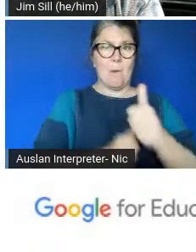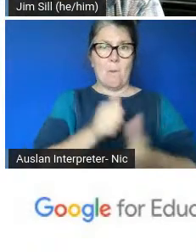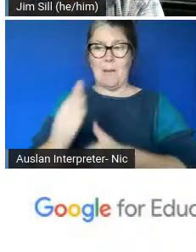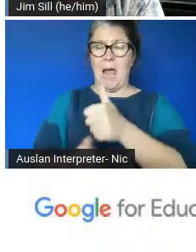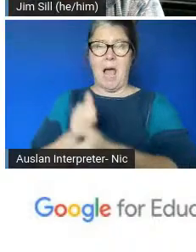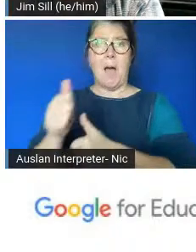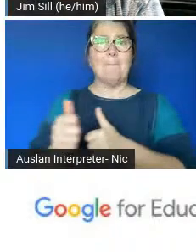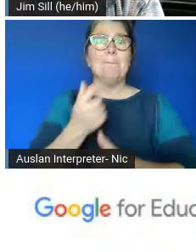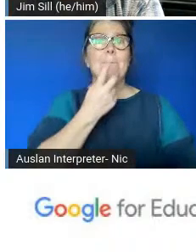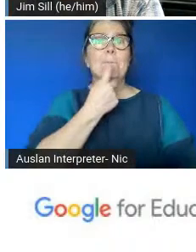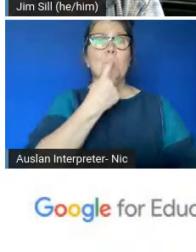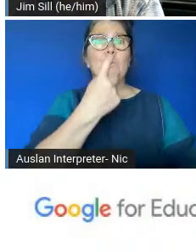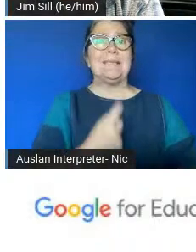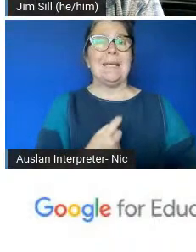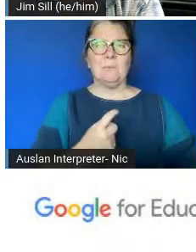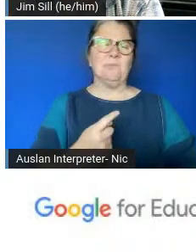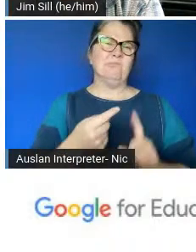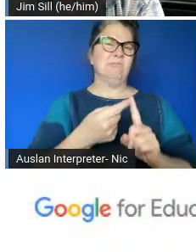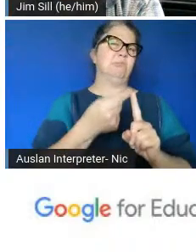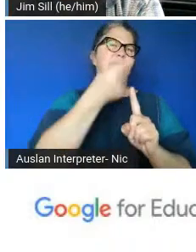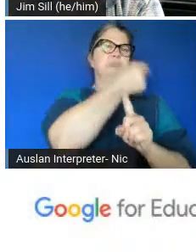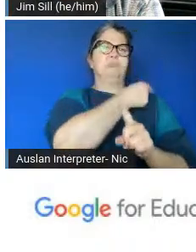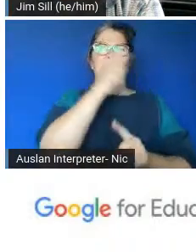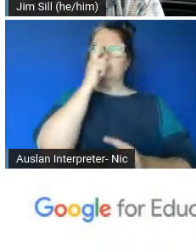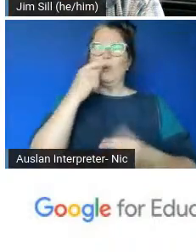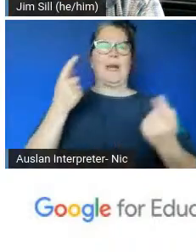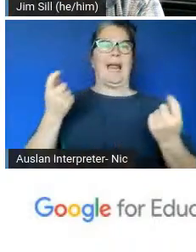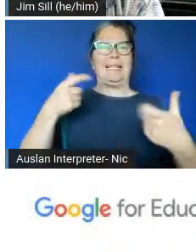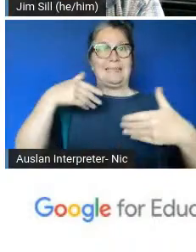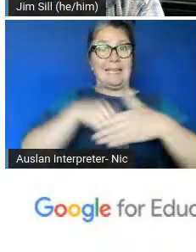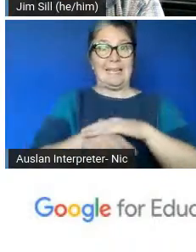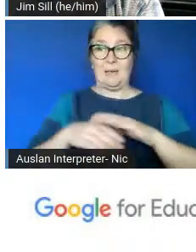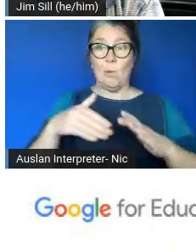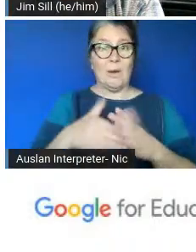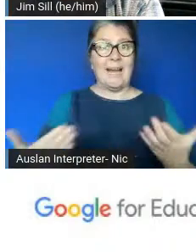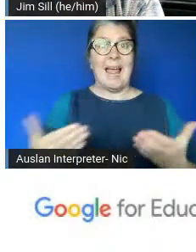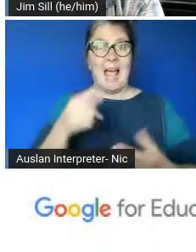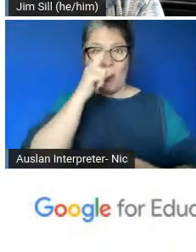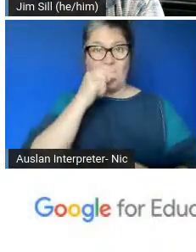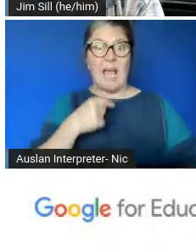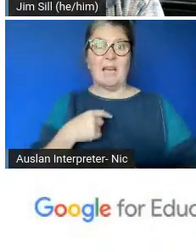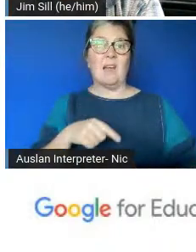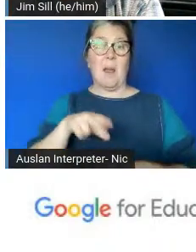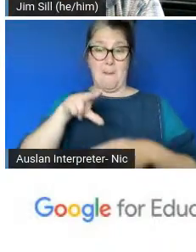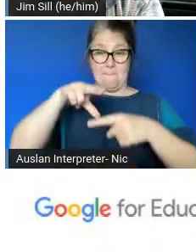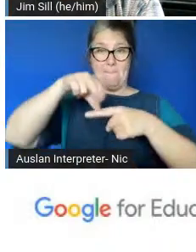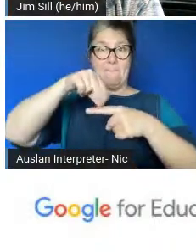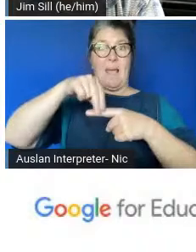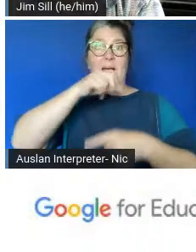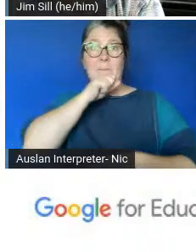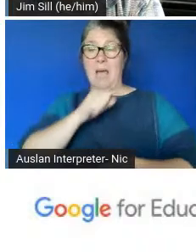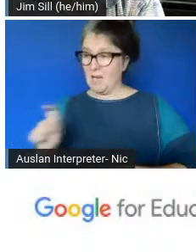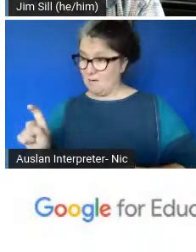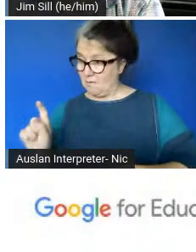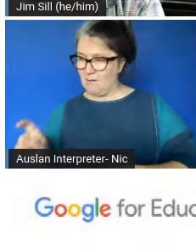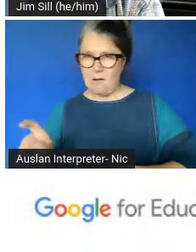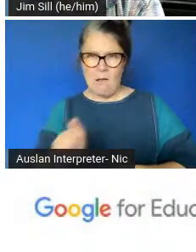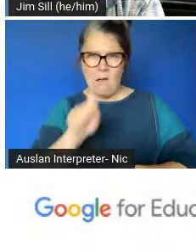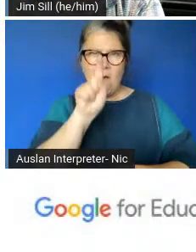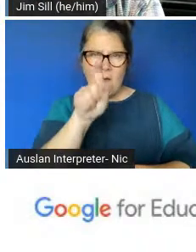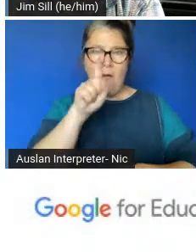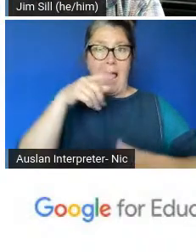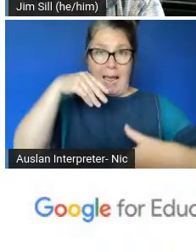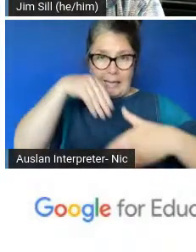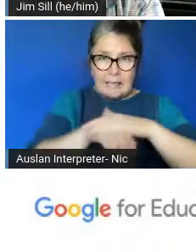we could, are available to you to drop in Pegman and then walk around. And it's